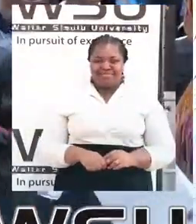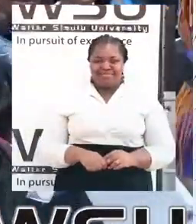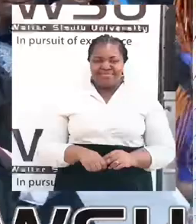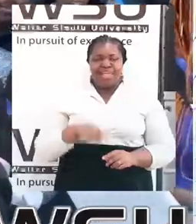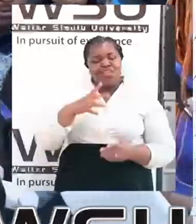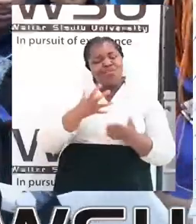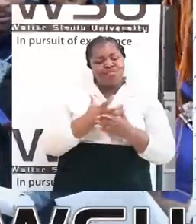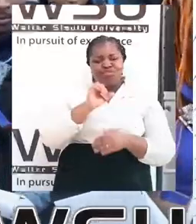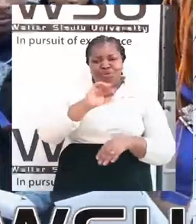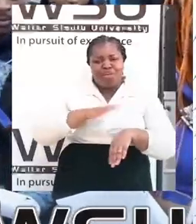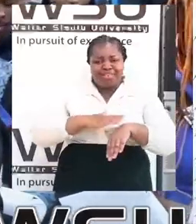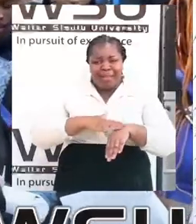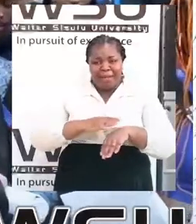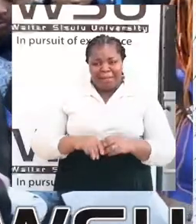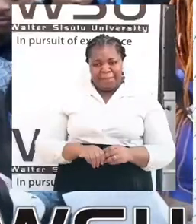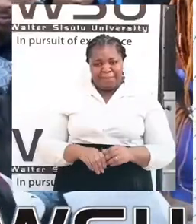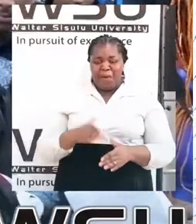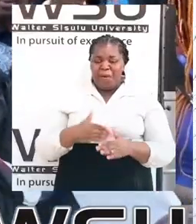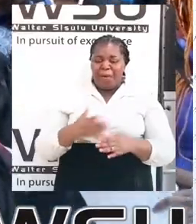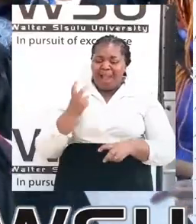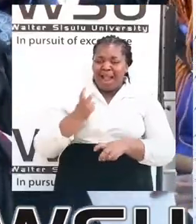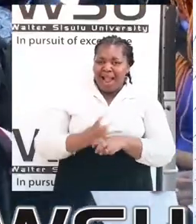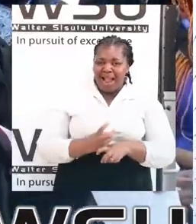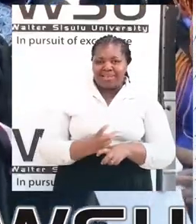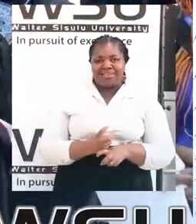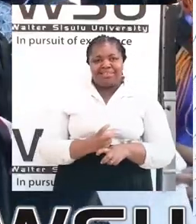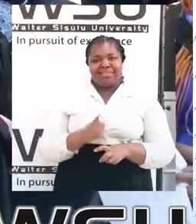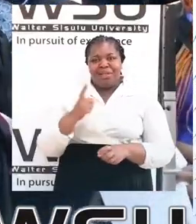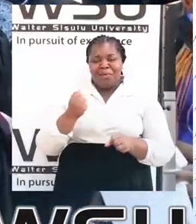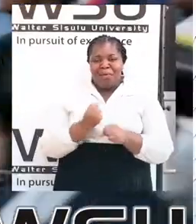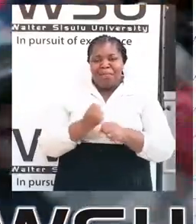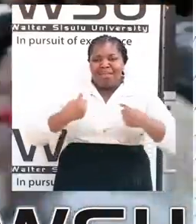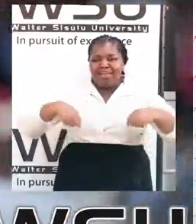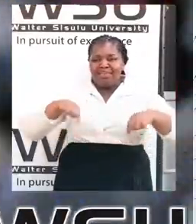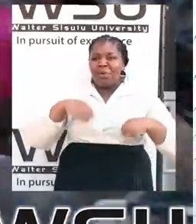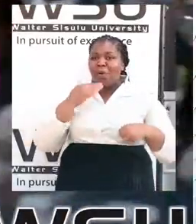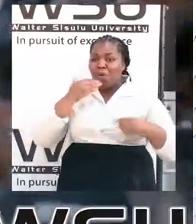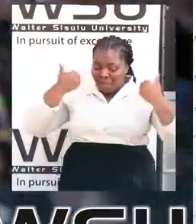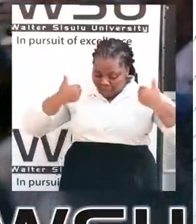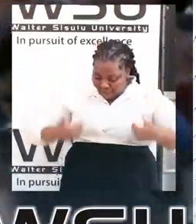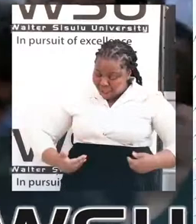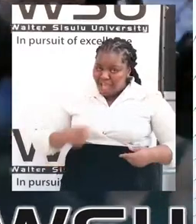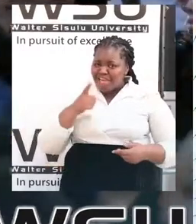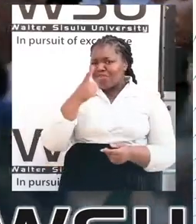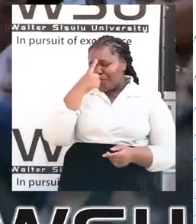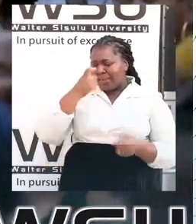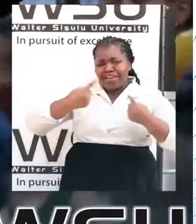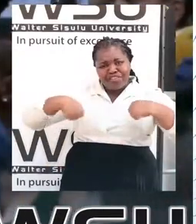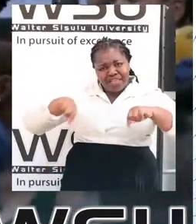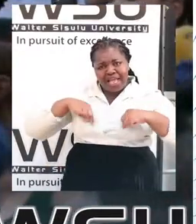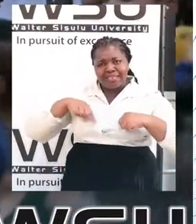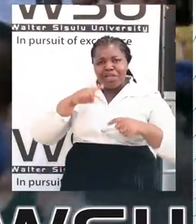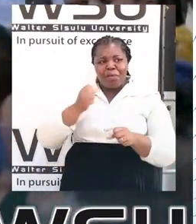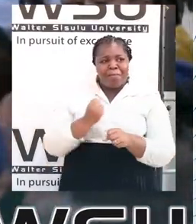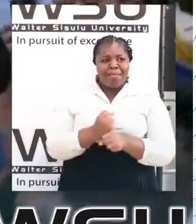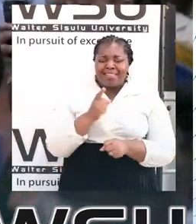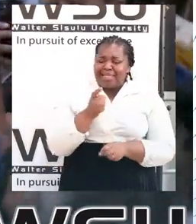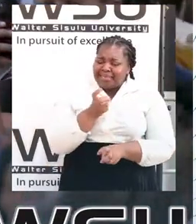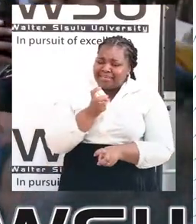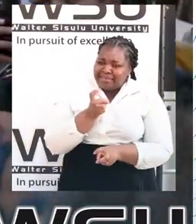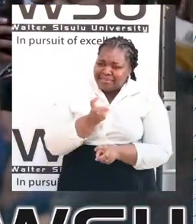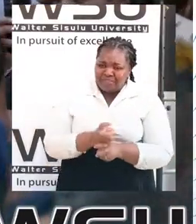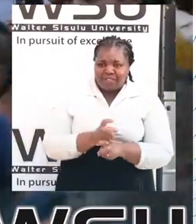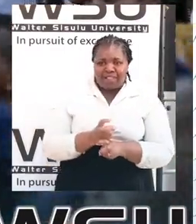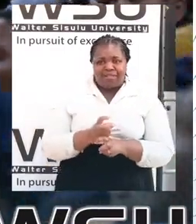your time, worked hard, you made us who we are, you believed us, made that